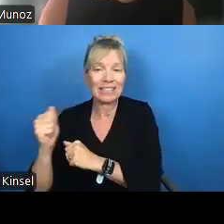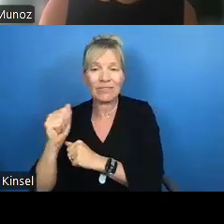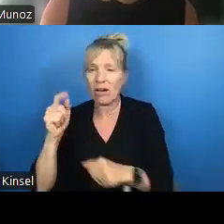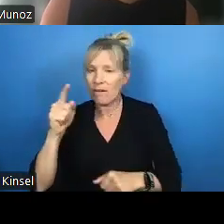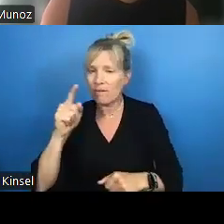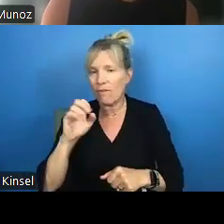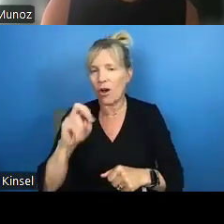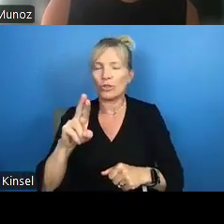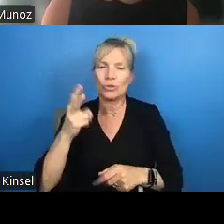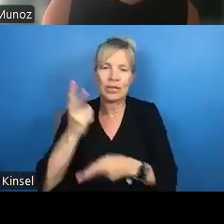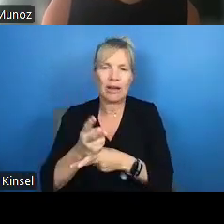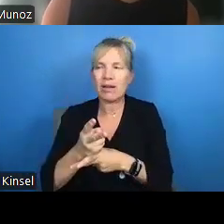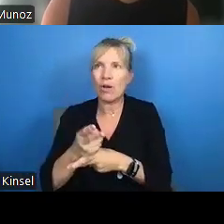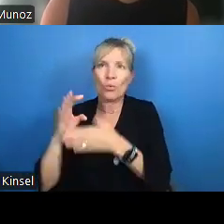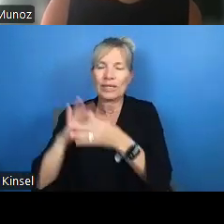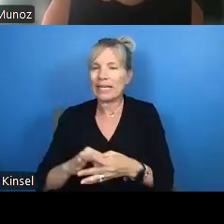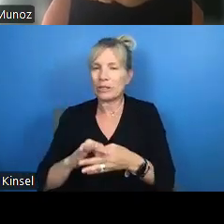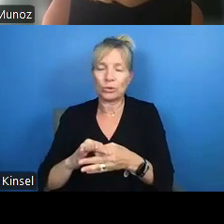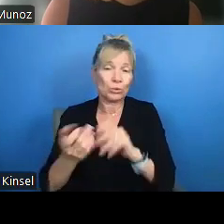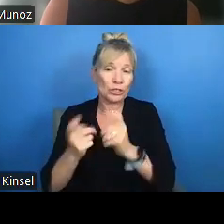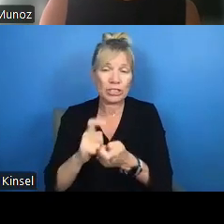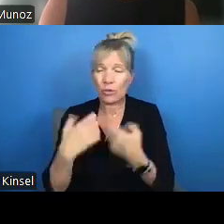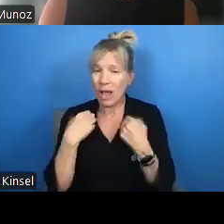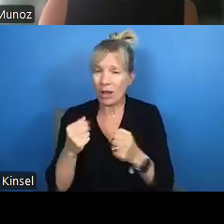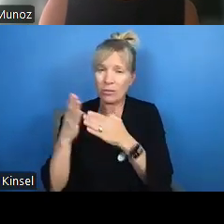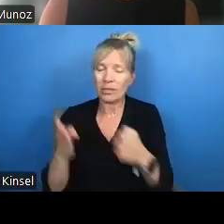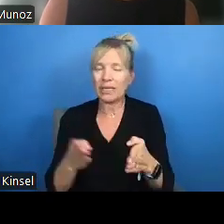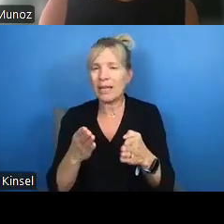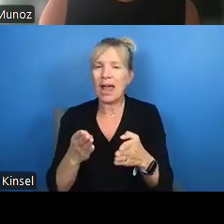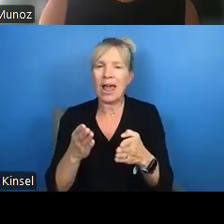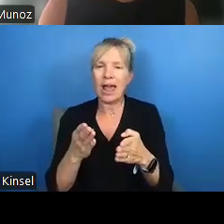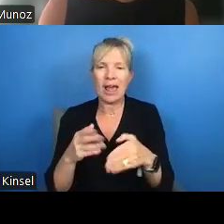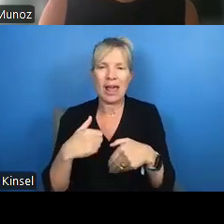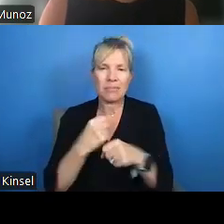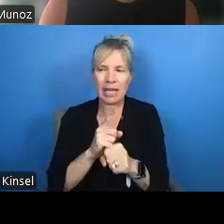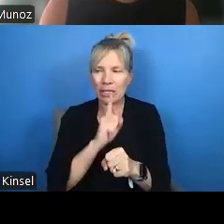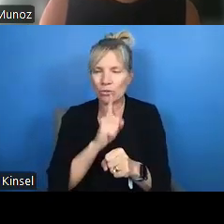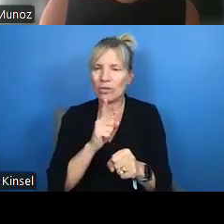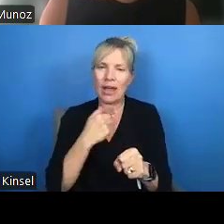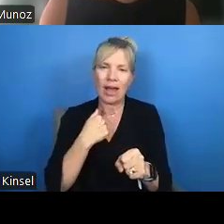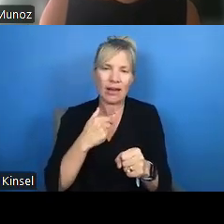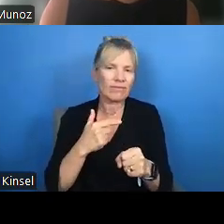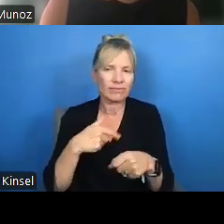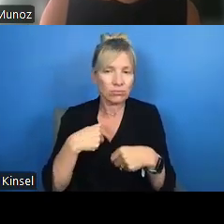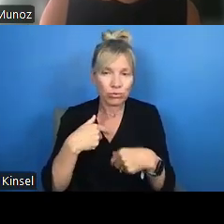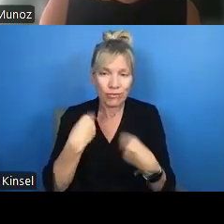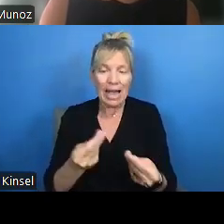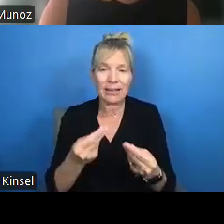to changes in health plan and kind of provision of their behavioral health care.